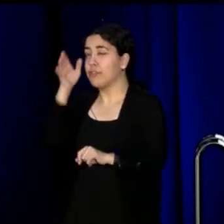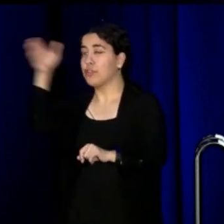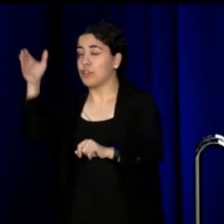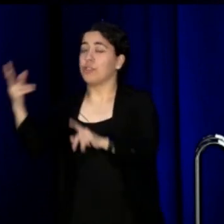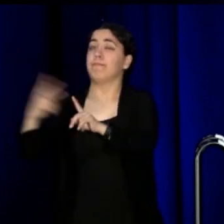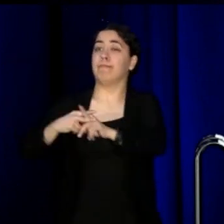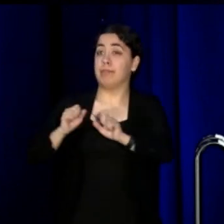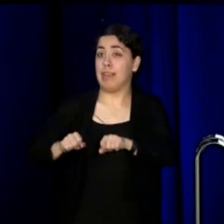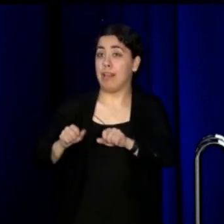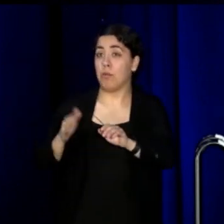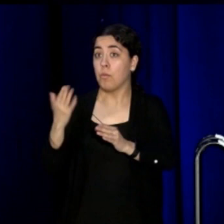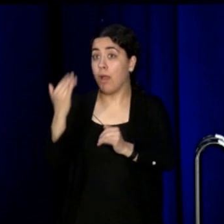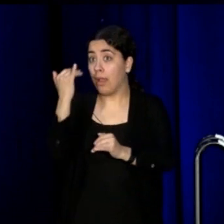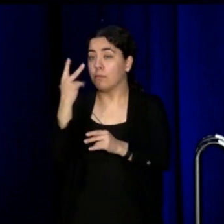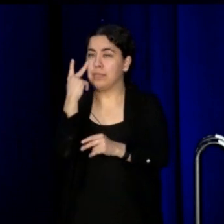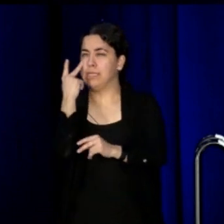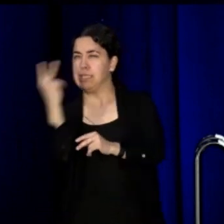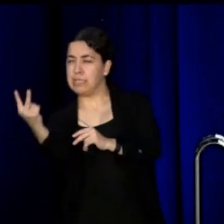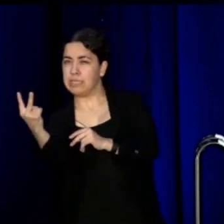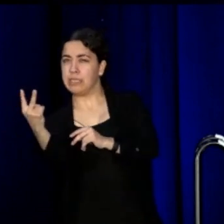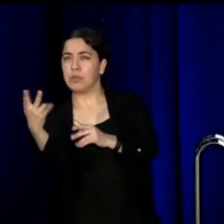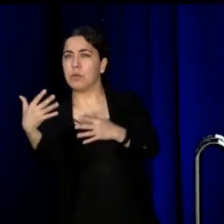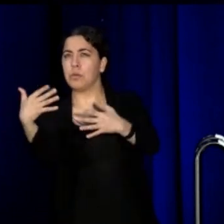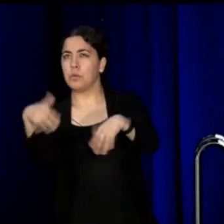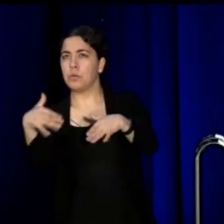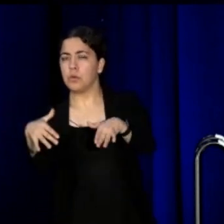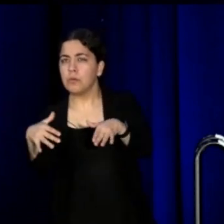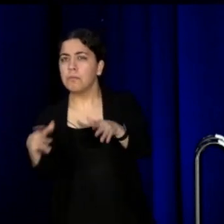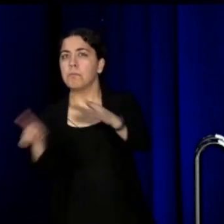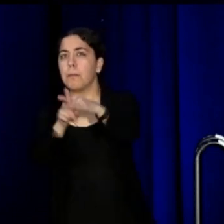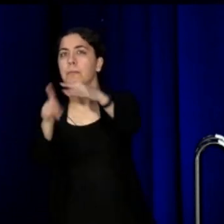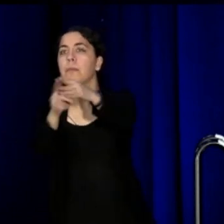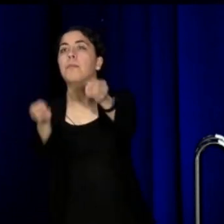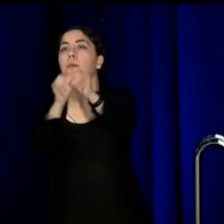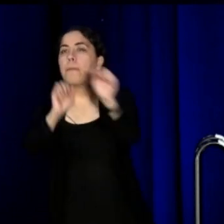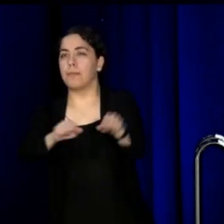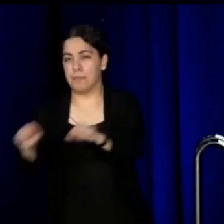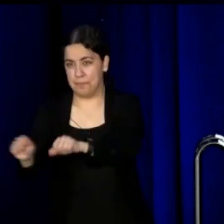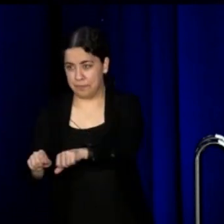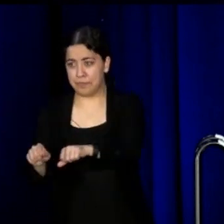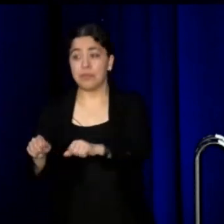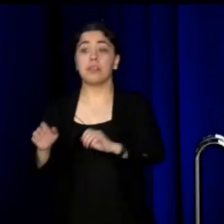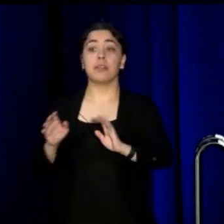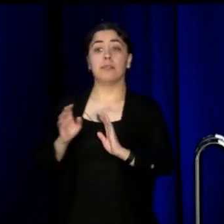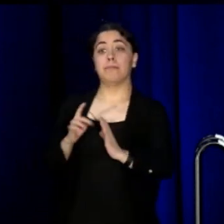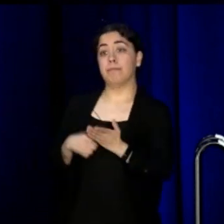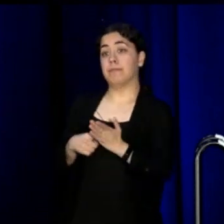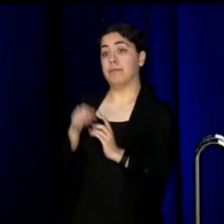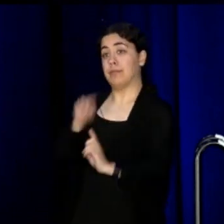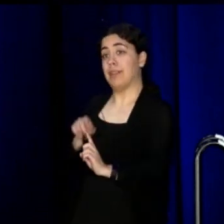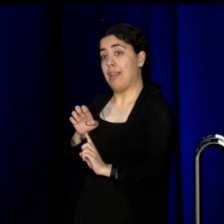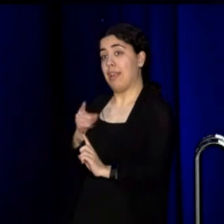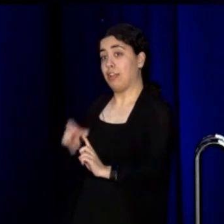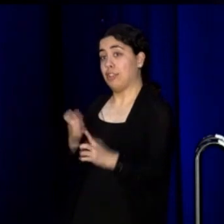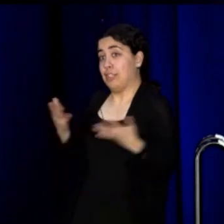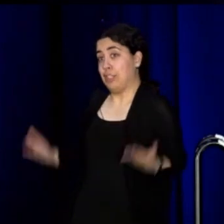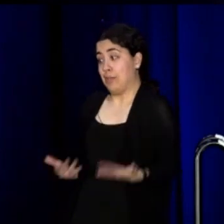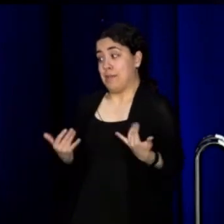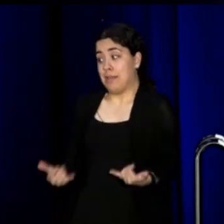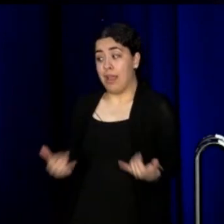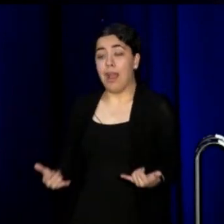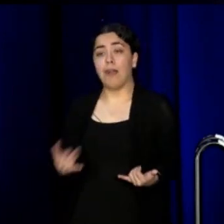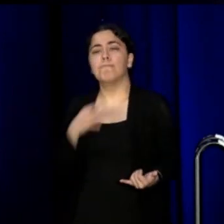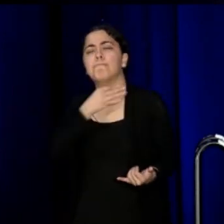see that more possibilities will appear. Speaking about the Edge is here and the present, if you want to